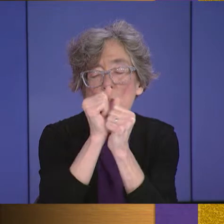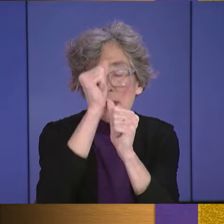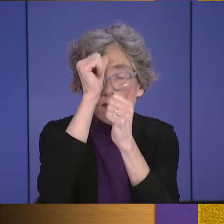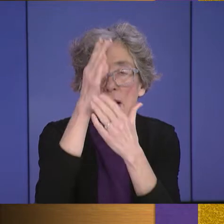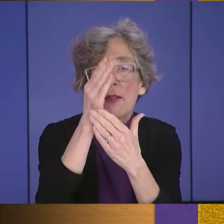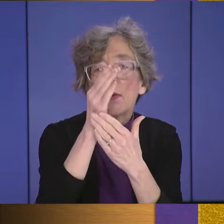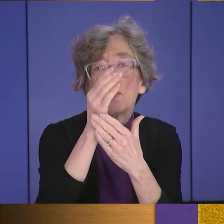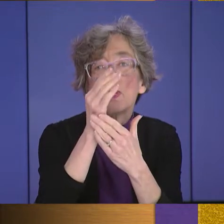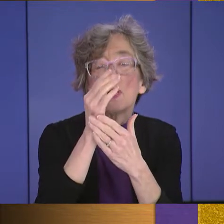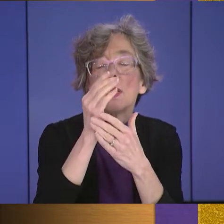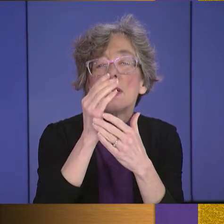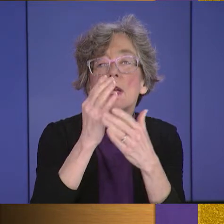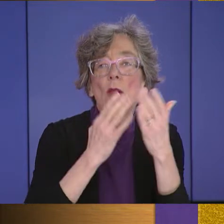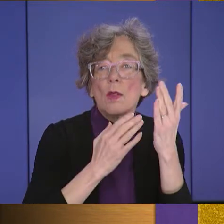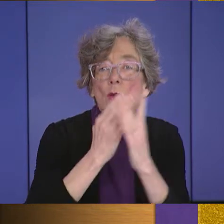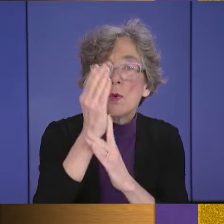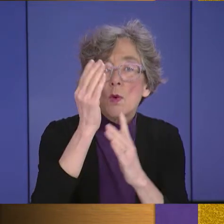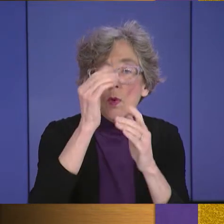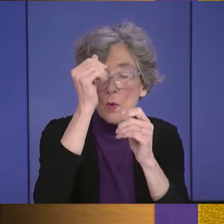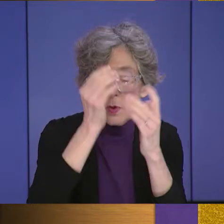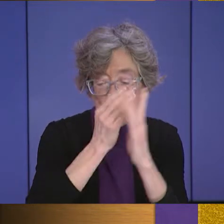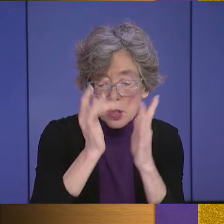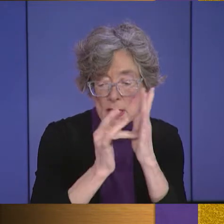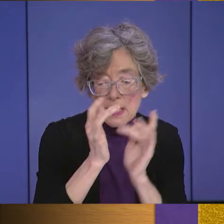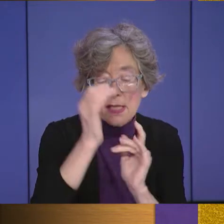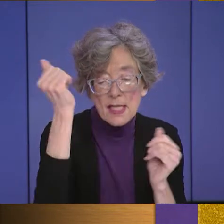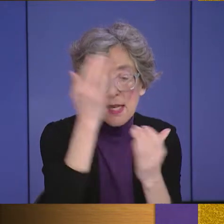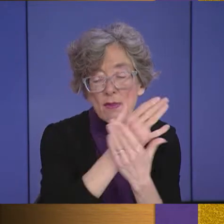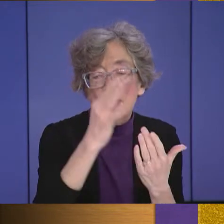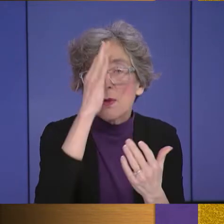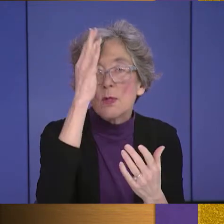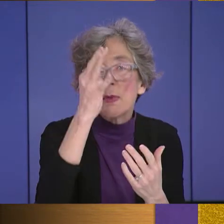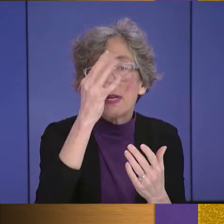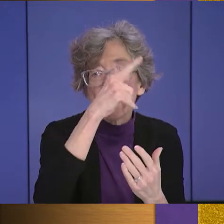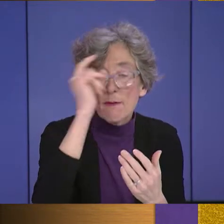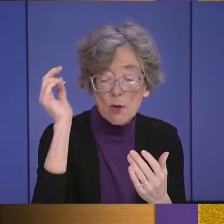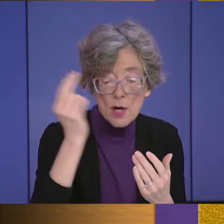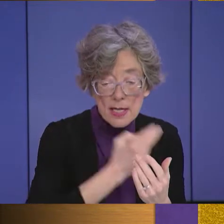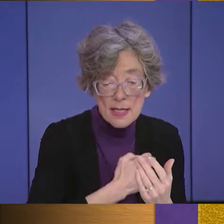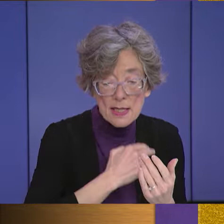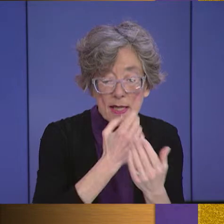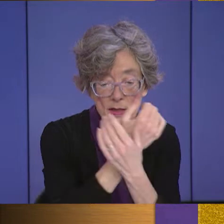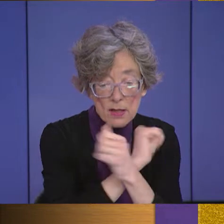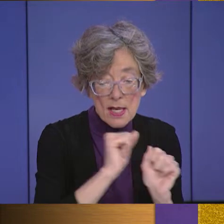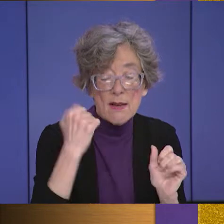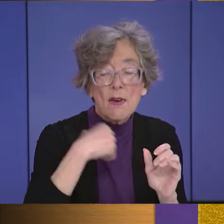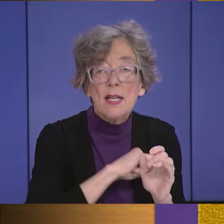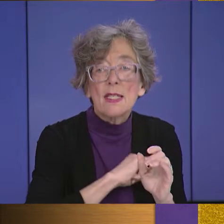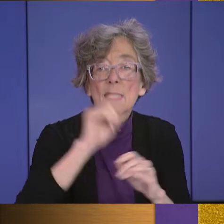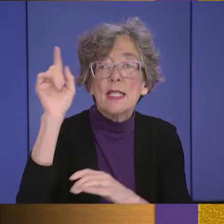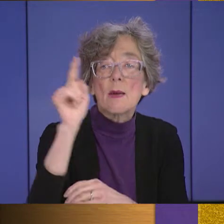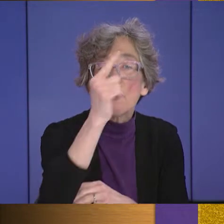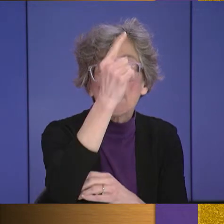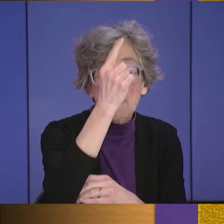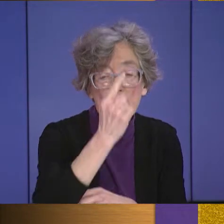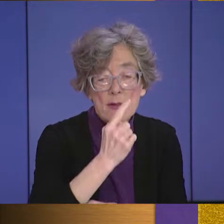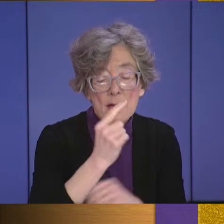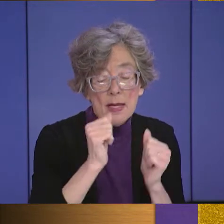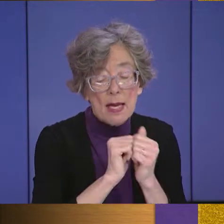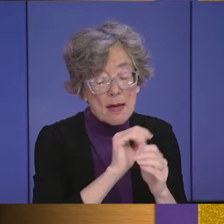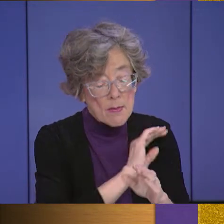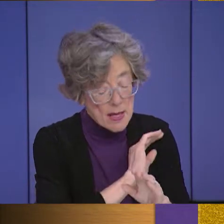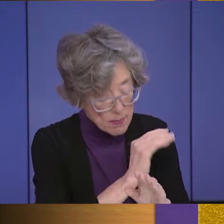consubstantial with the Father. Through him all things were made, for us men and for our salvation. He came down from